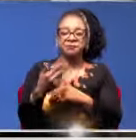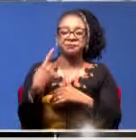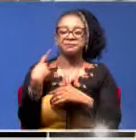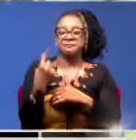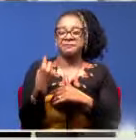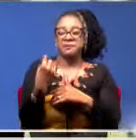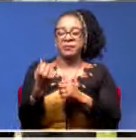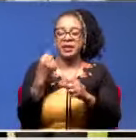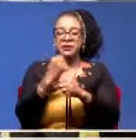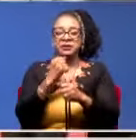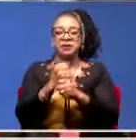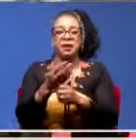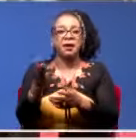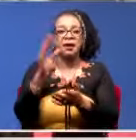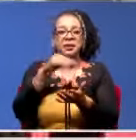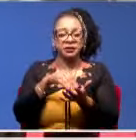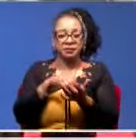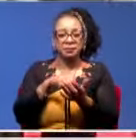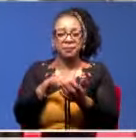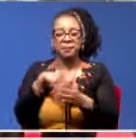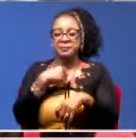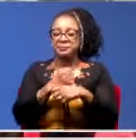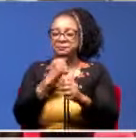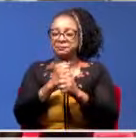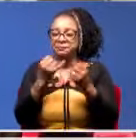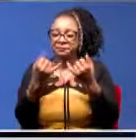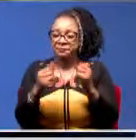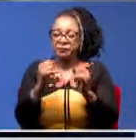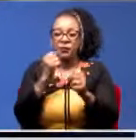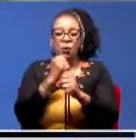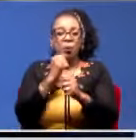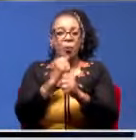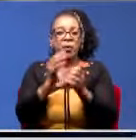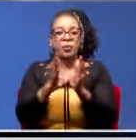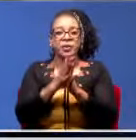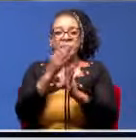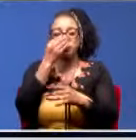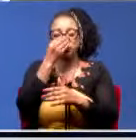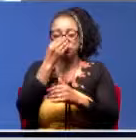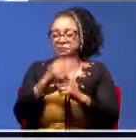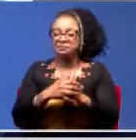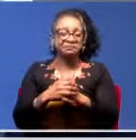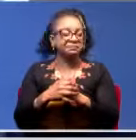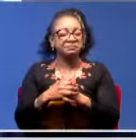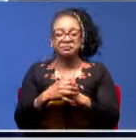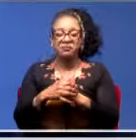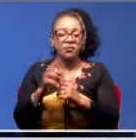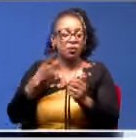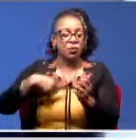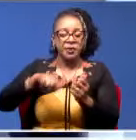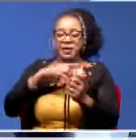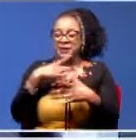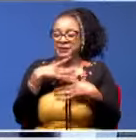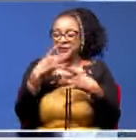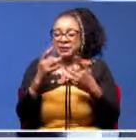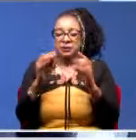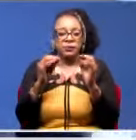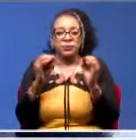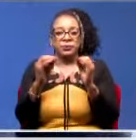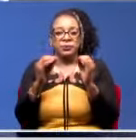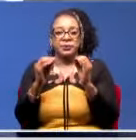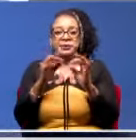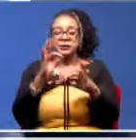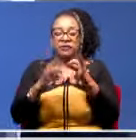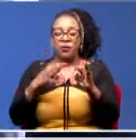out again, denying any attempts to work with Ruto. Is we are not interested. And if you want to put it in the